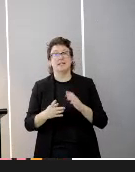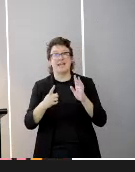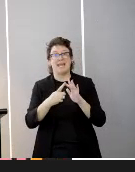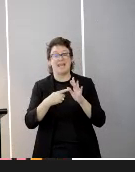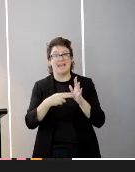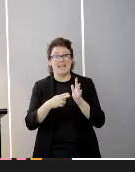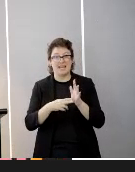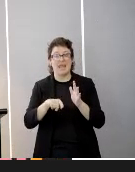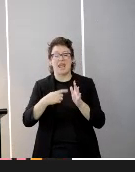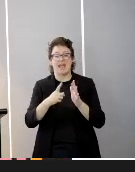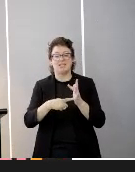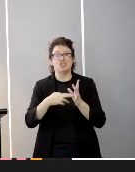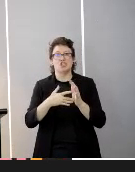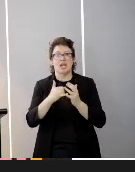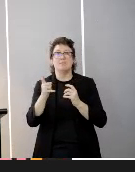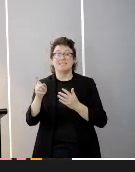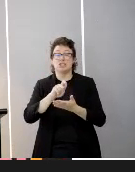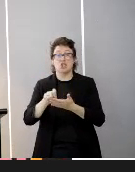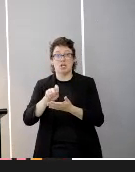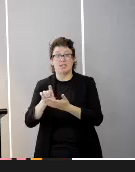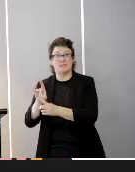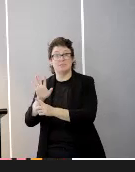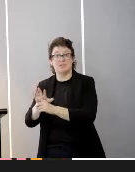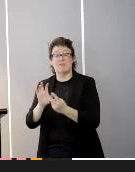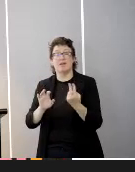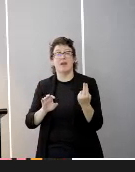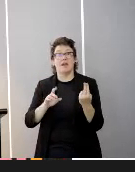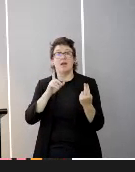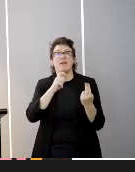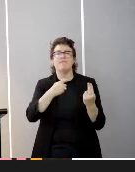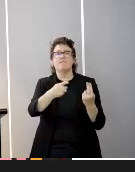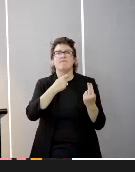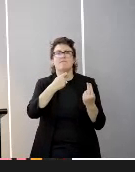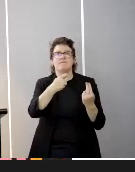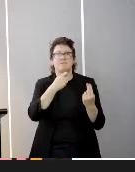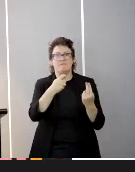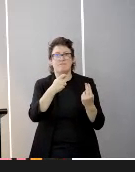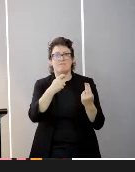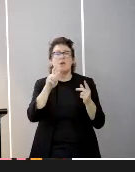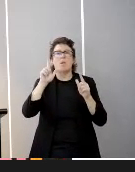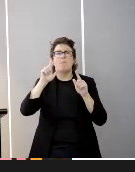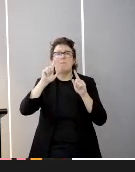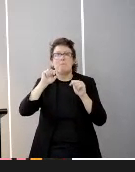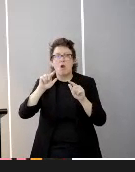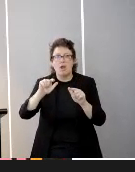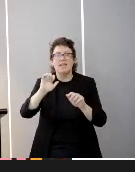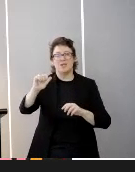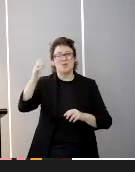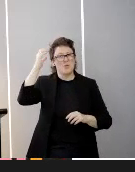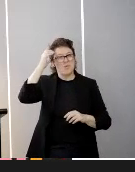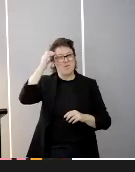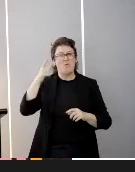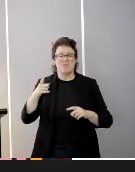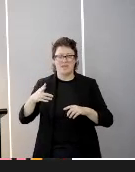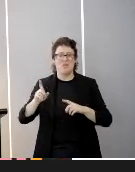Ian and James O'Loughlin, who's a journalist, have a podcast called Minding Your Mind, which they've covered a whole